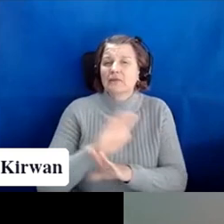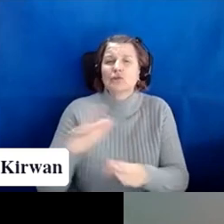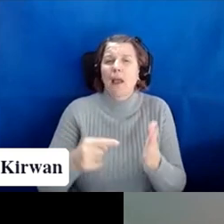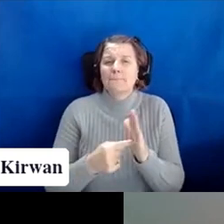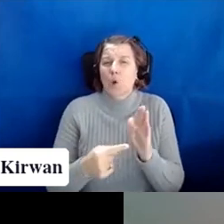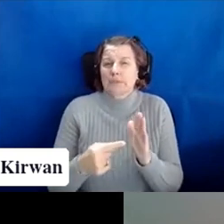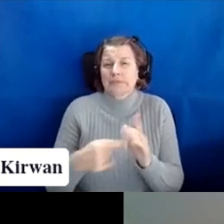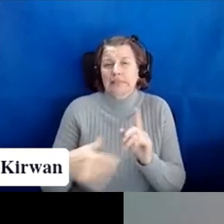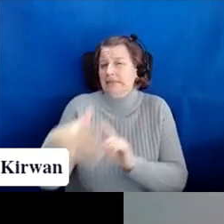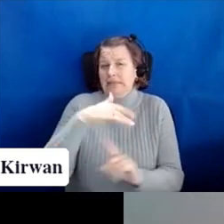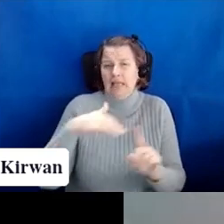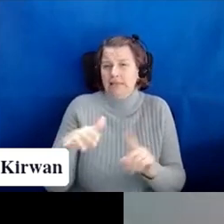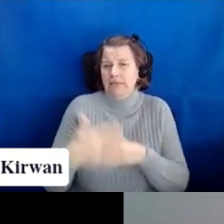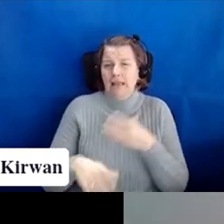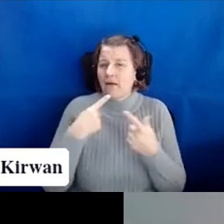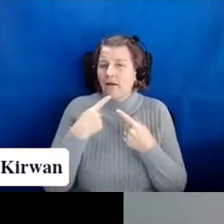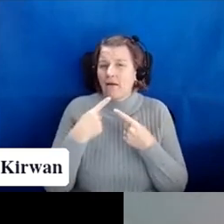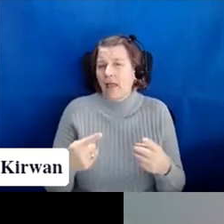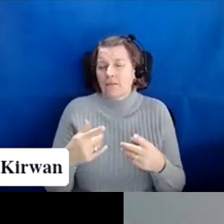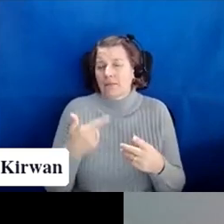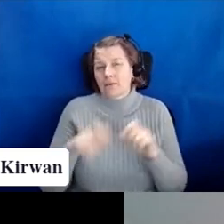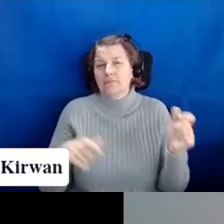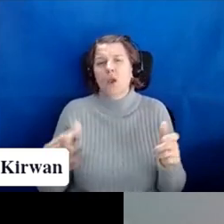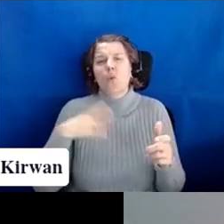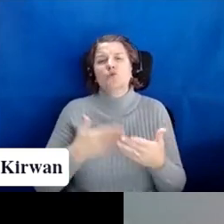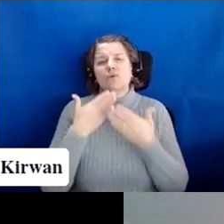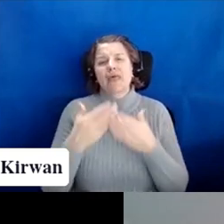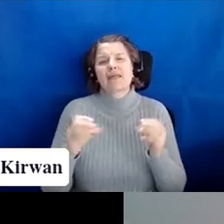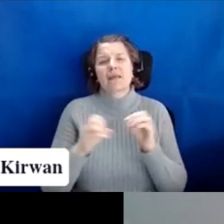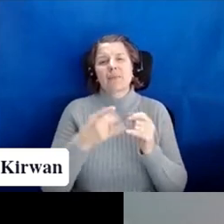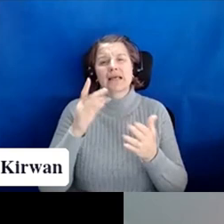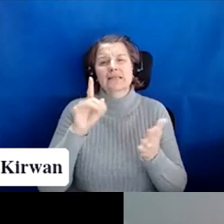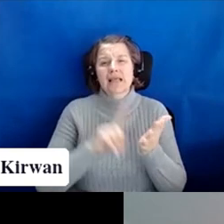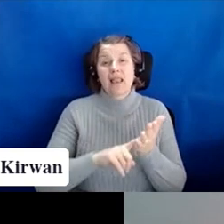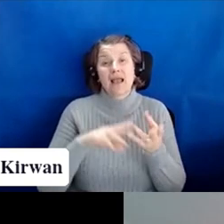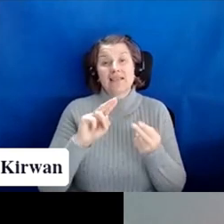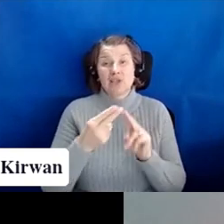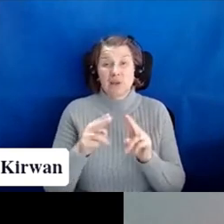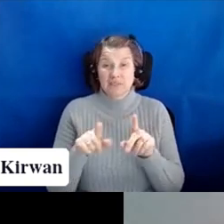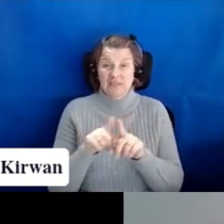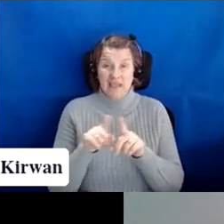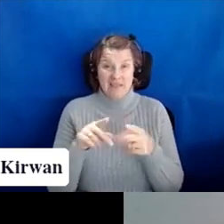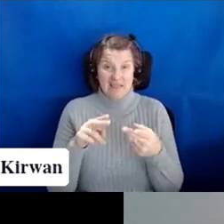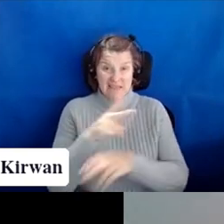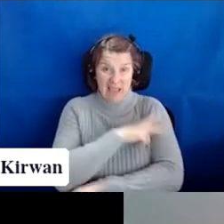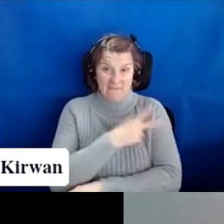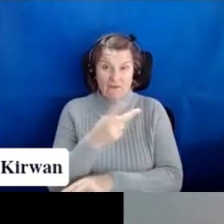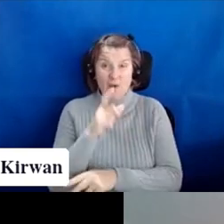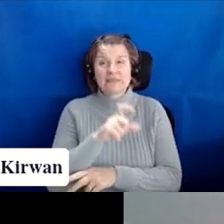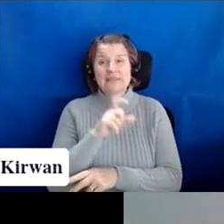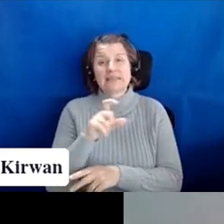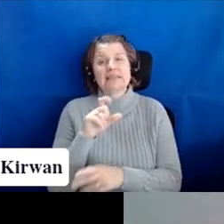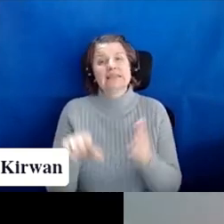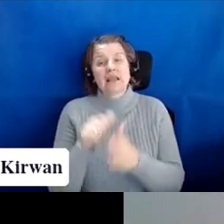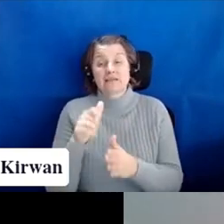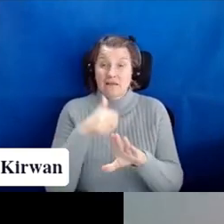in society. I wanted to thank our BSL interpreters and the staff from CC Skills that have